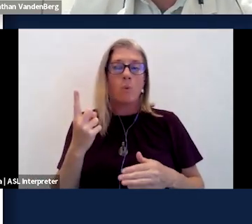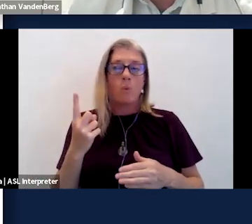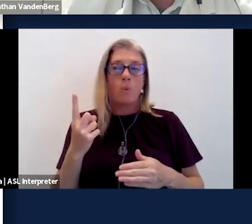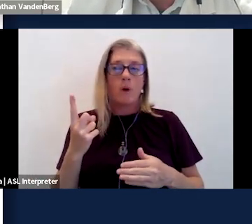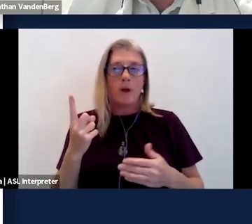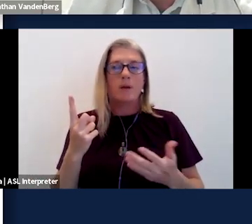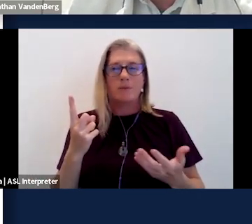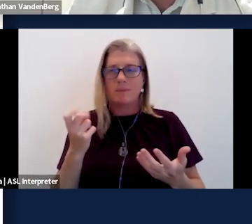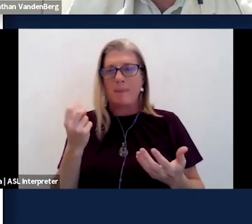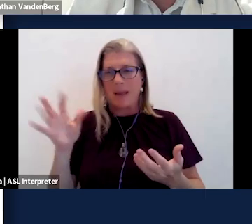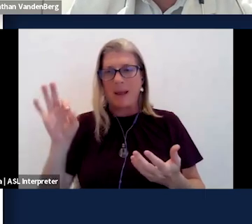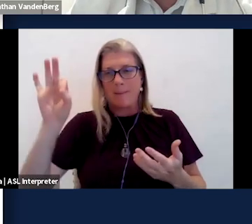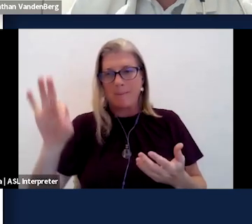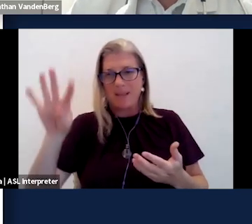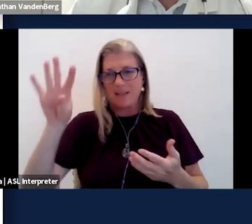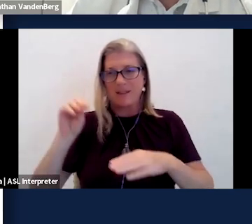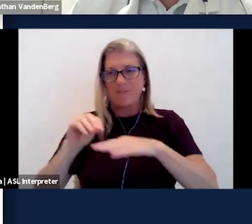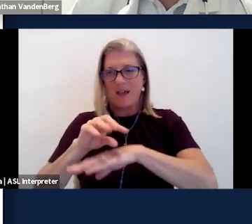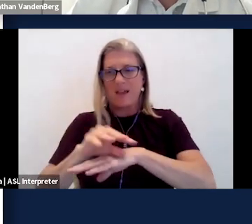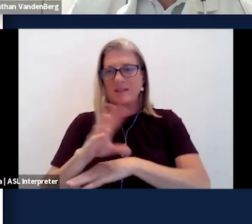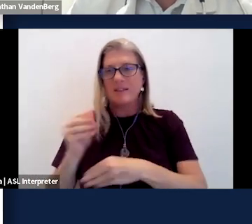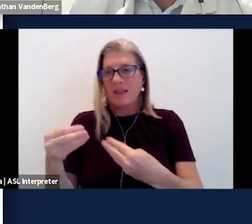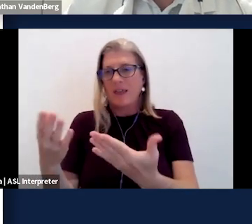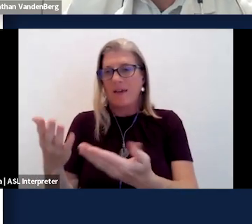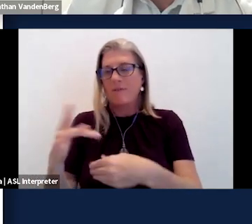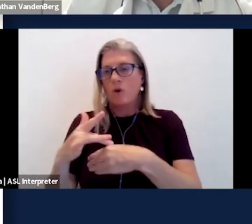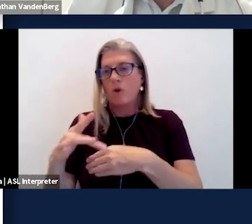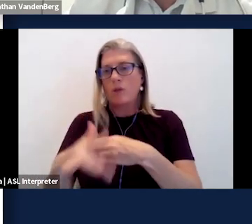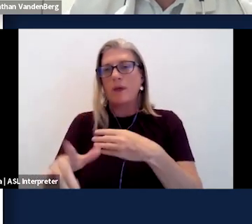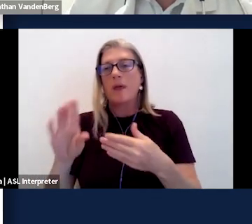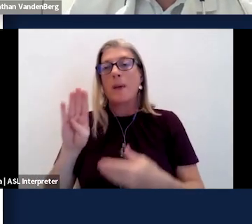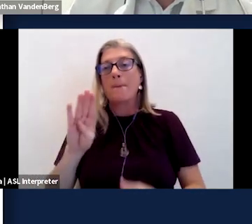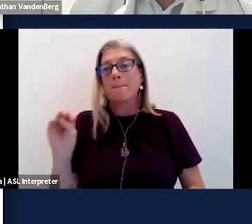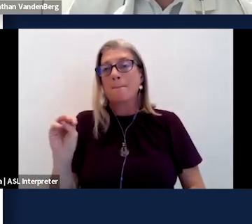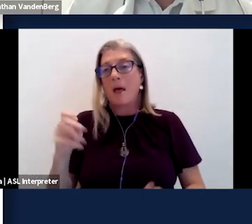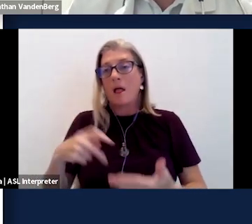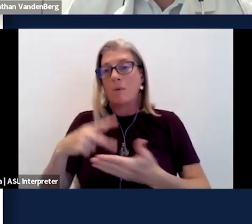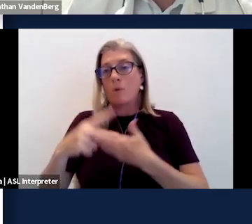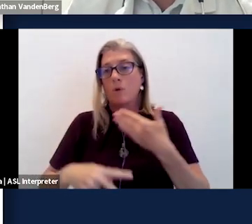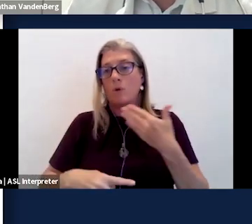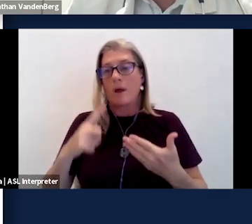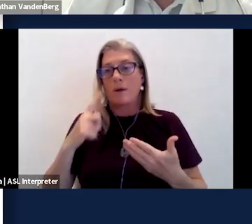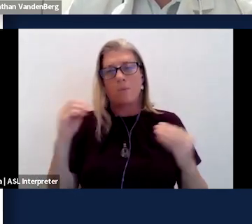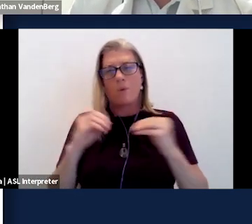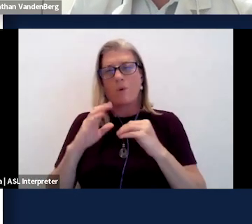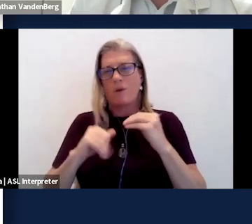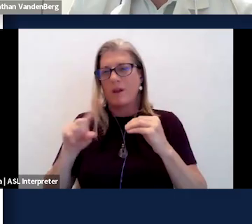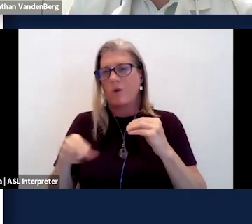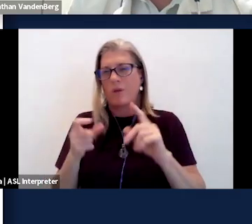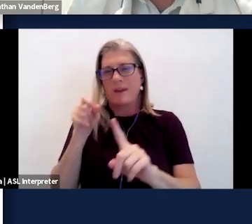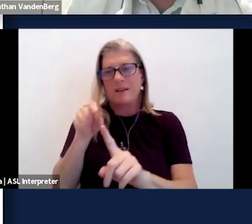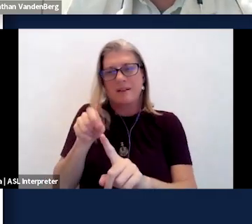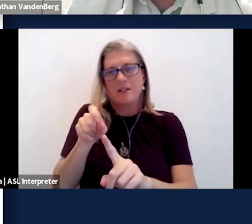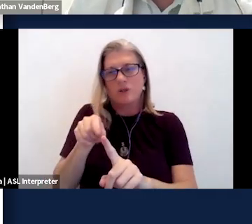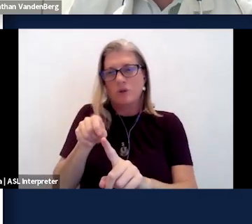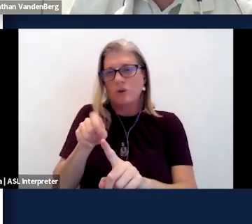many pieces of advice he gave me early on was bowel programs more than just about doing digital stimulation. It's